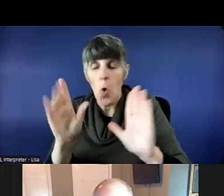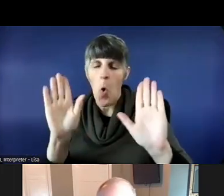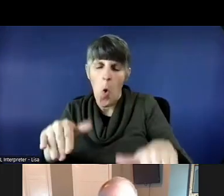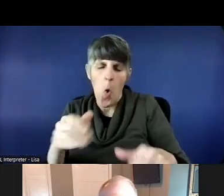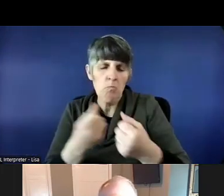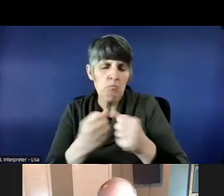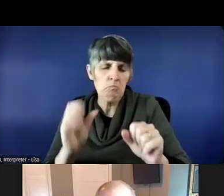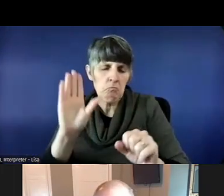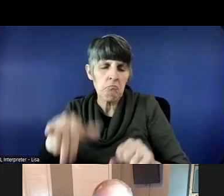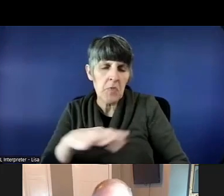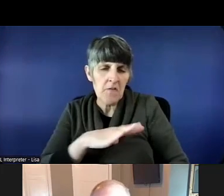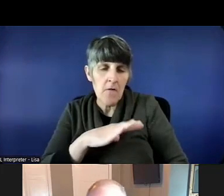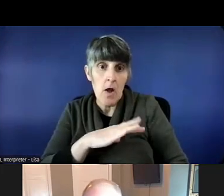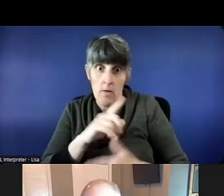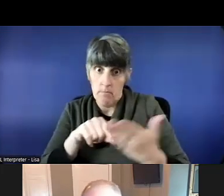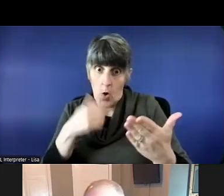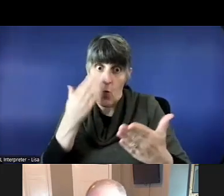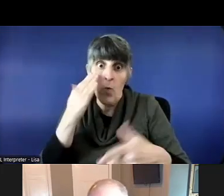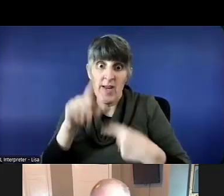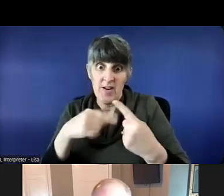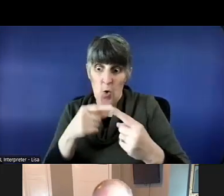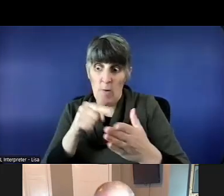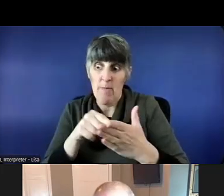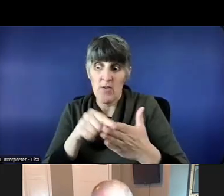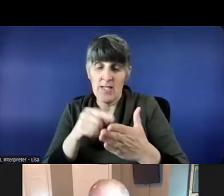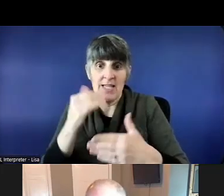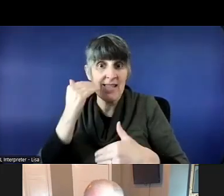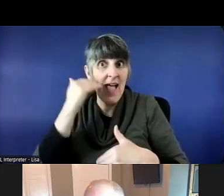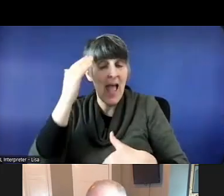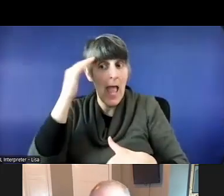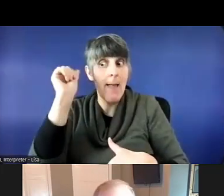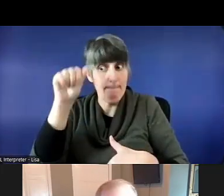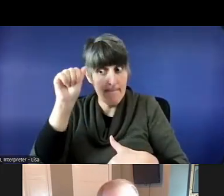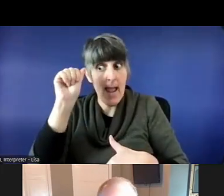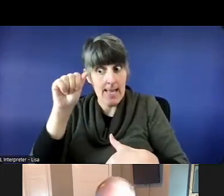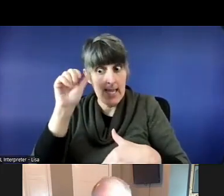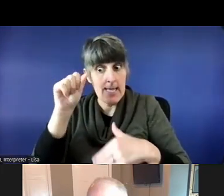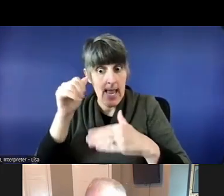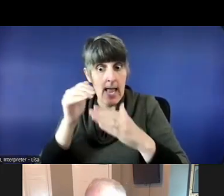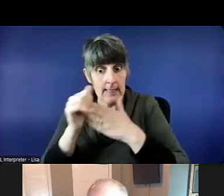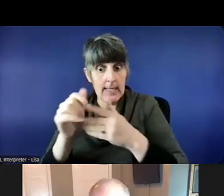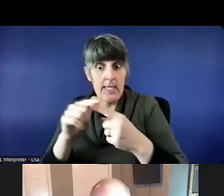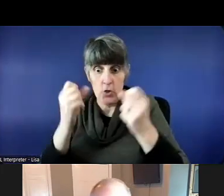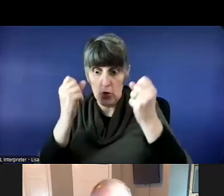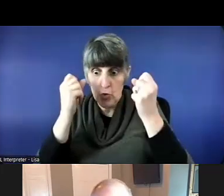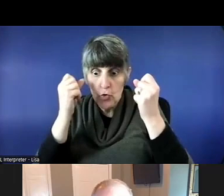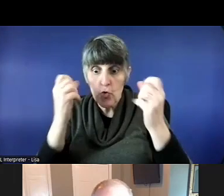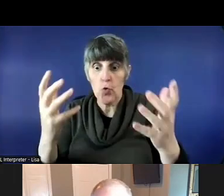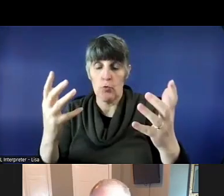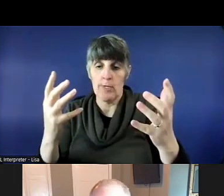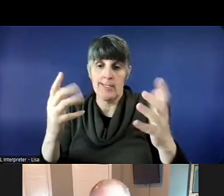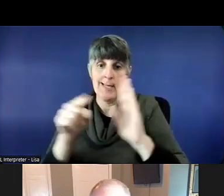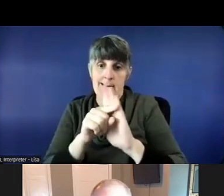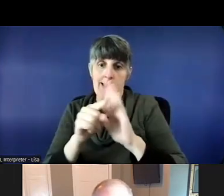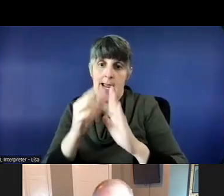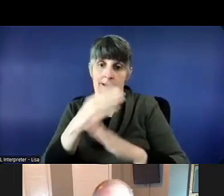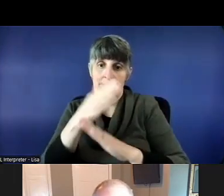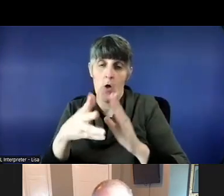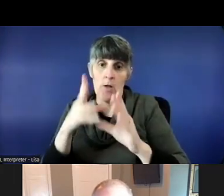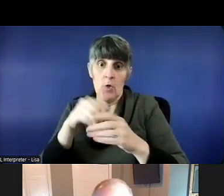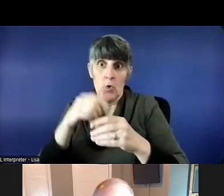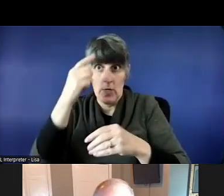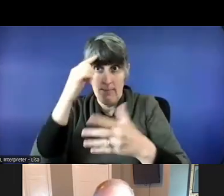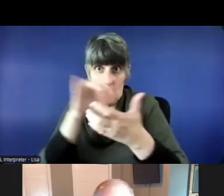But what we know about this is that headbanging can lead to numerous negative outcomes, including